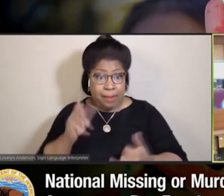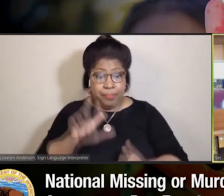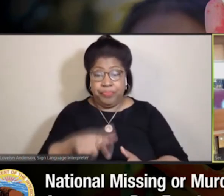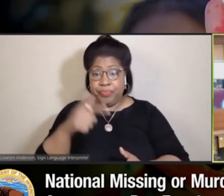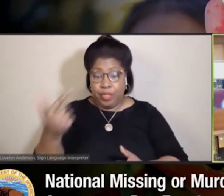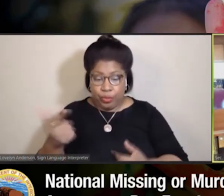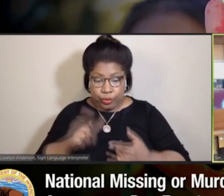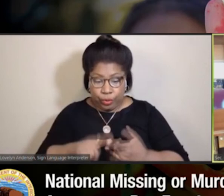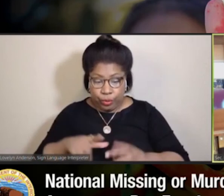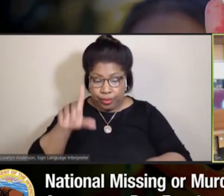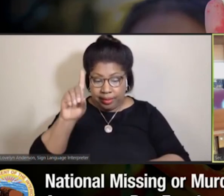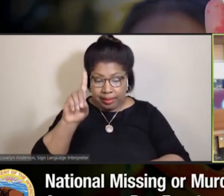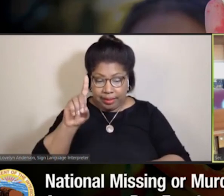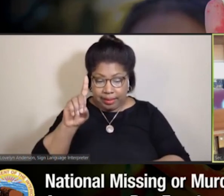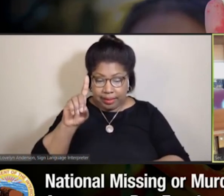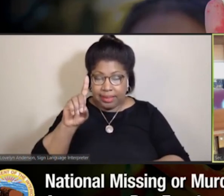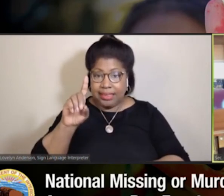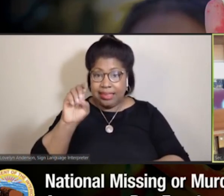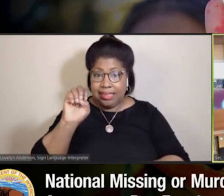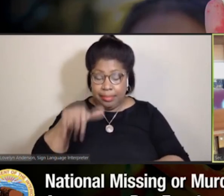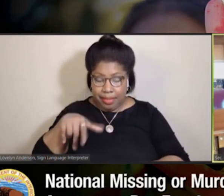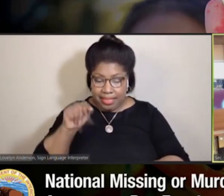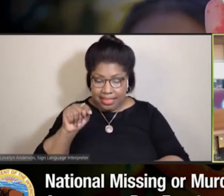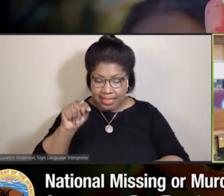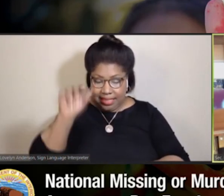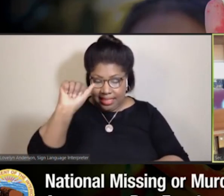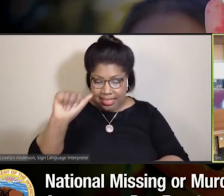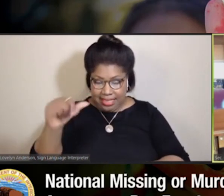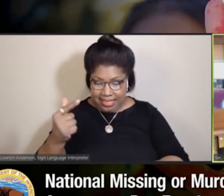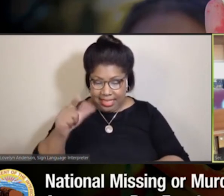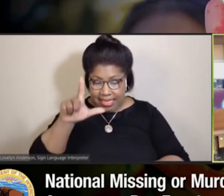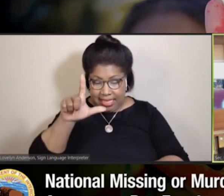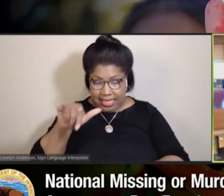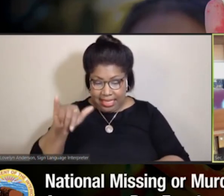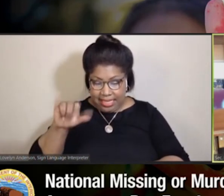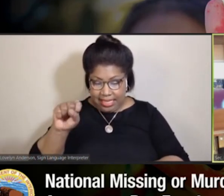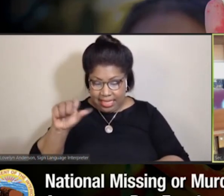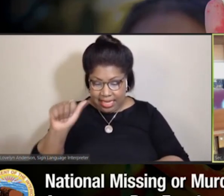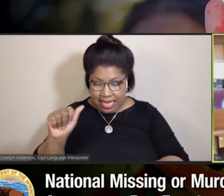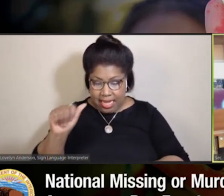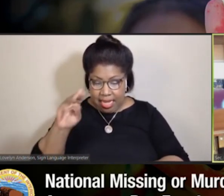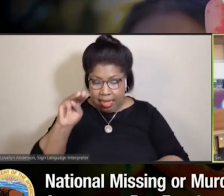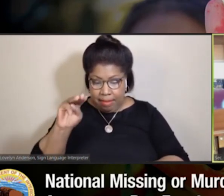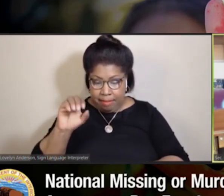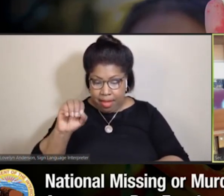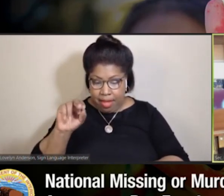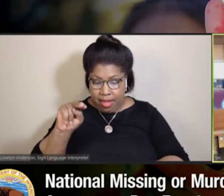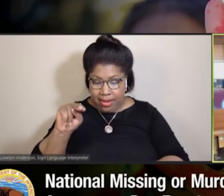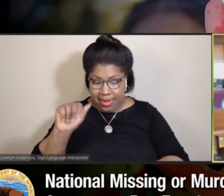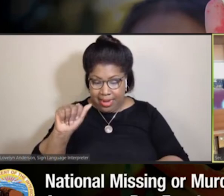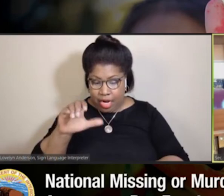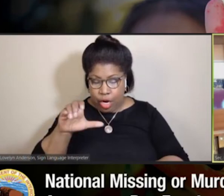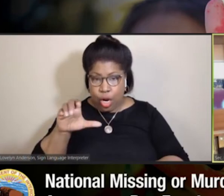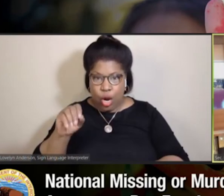Deputy Attorney General Lisa Monaco, who will share recorded remarks for today's event.